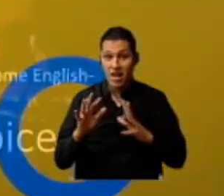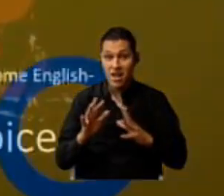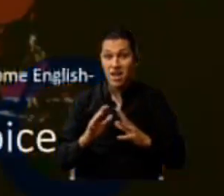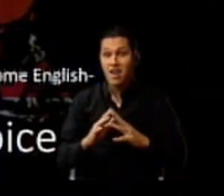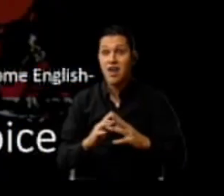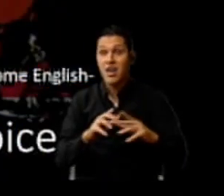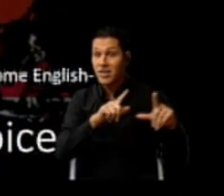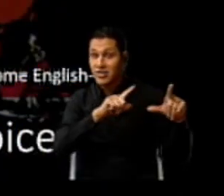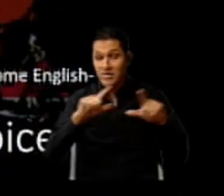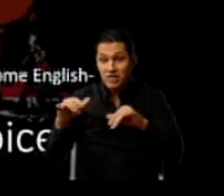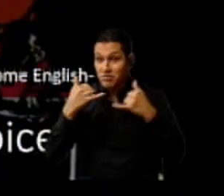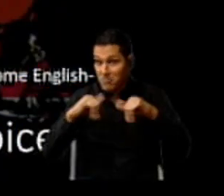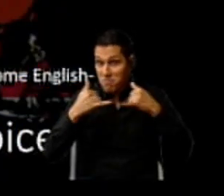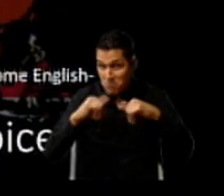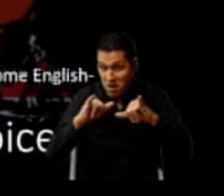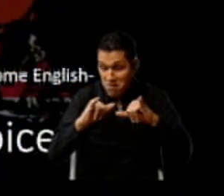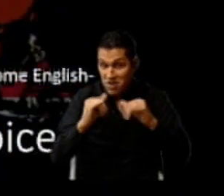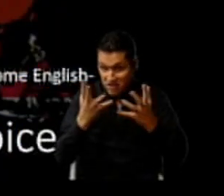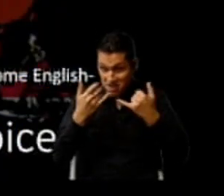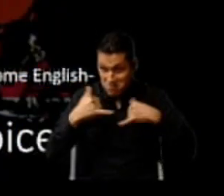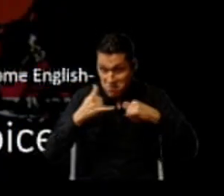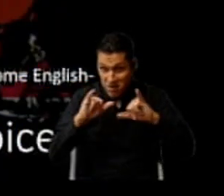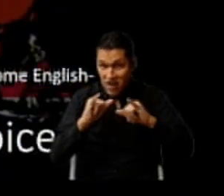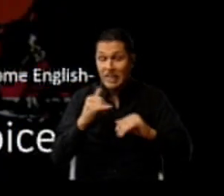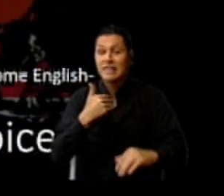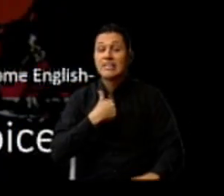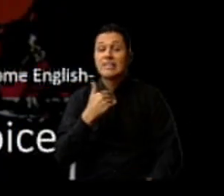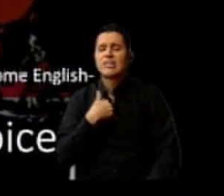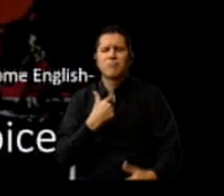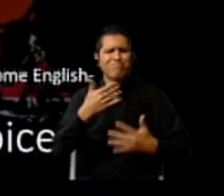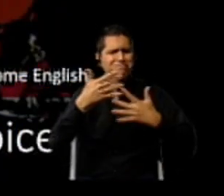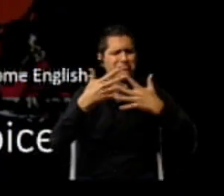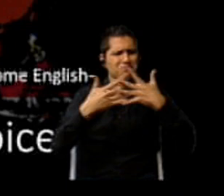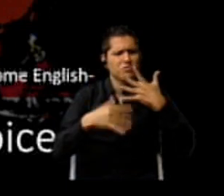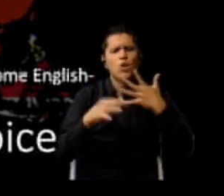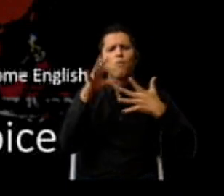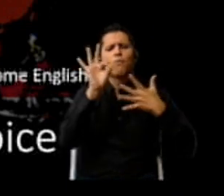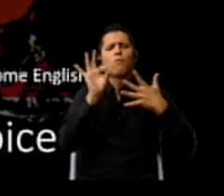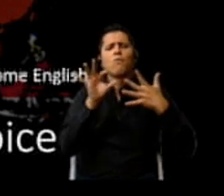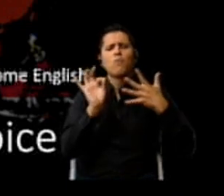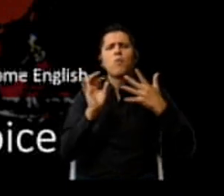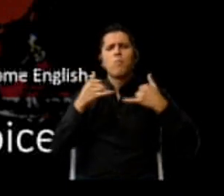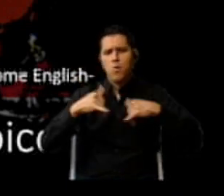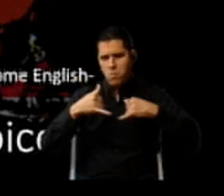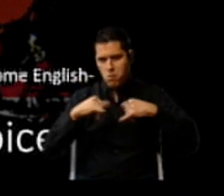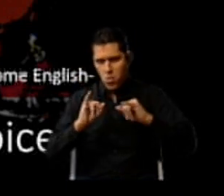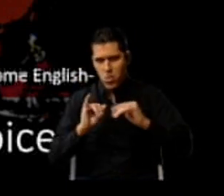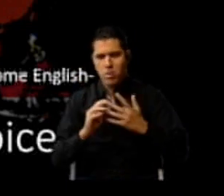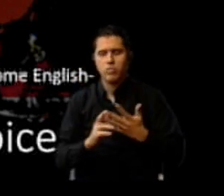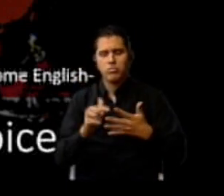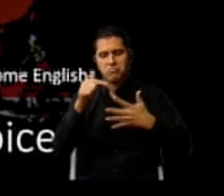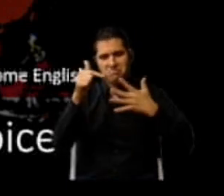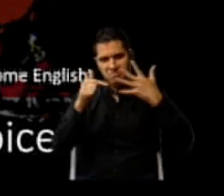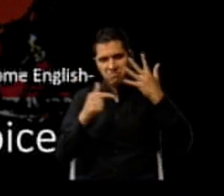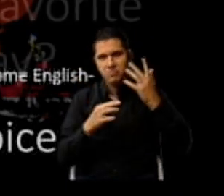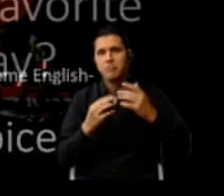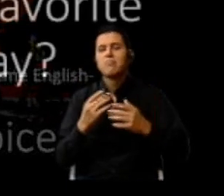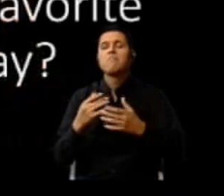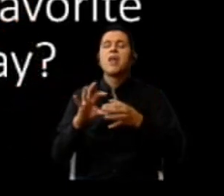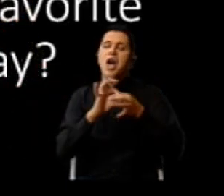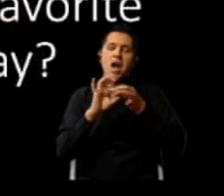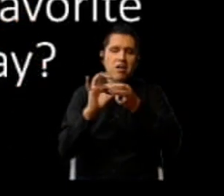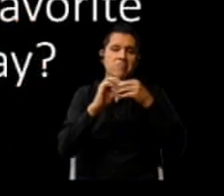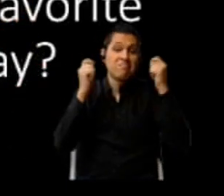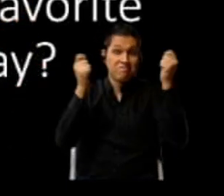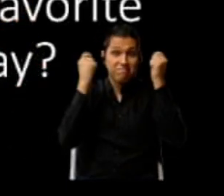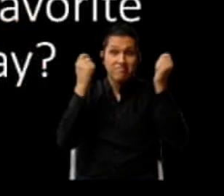Because I like games. Okay, we have a multiple-choice game, a single-choice game about holidays and